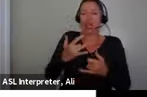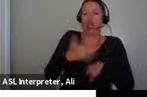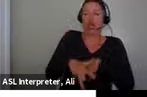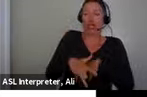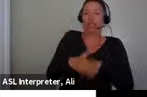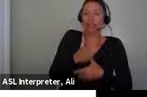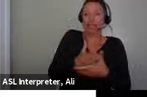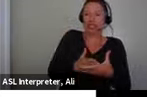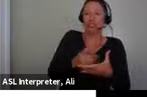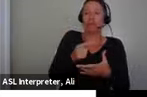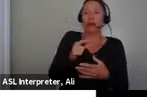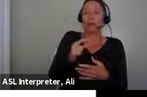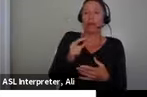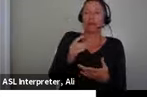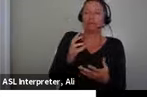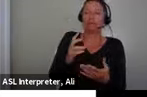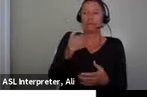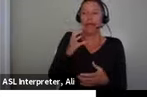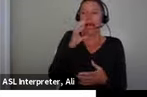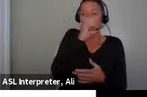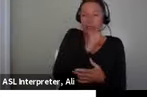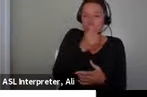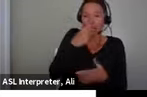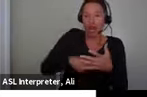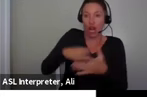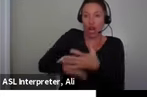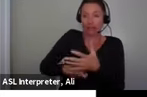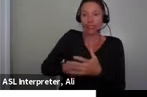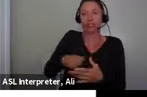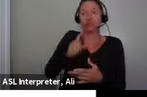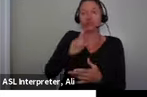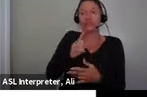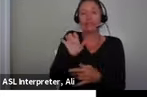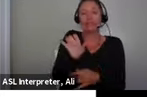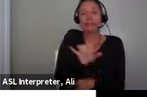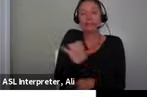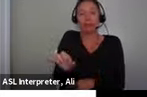The estimates of each of the alternative are similar